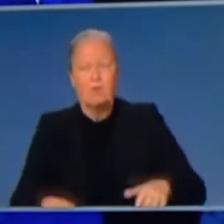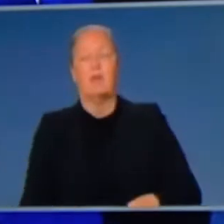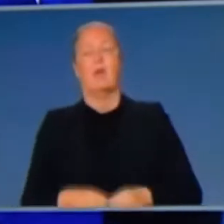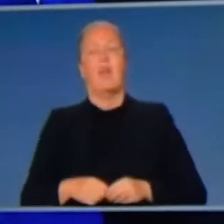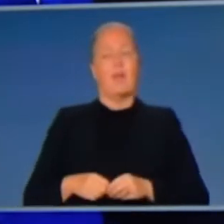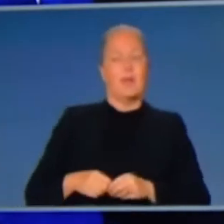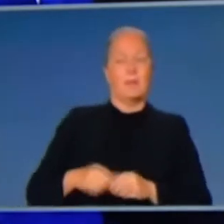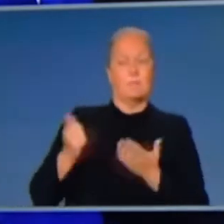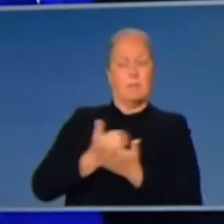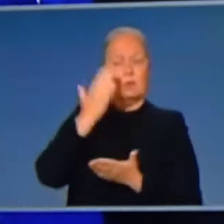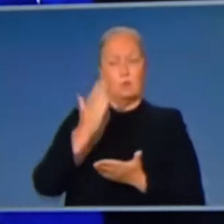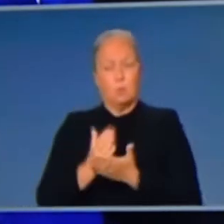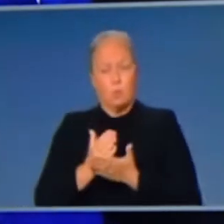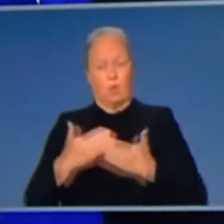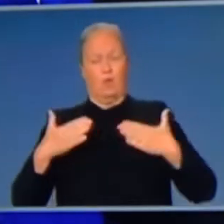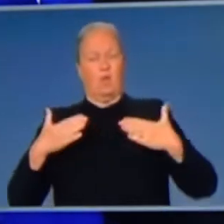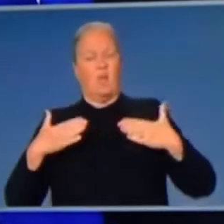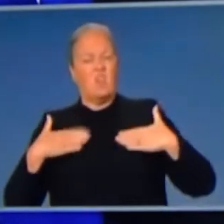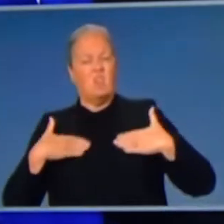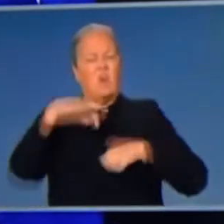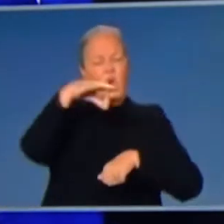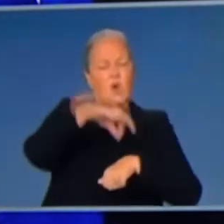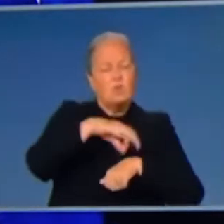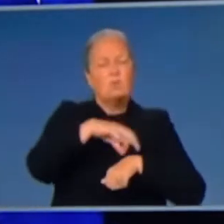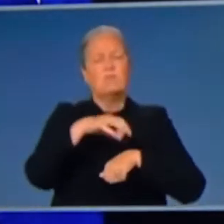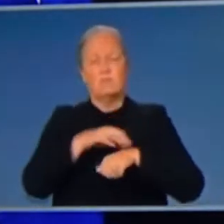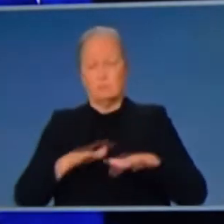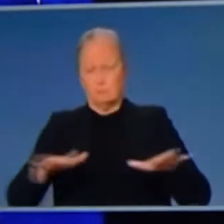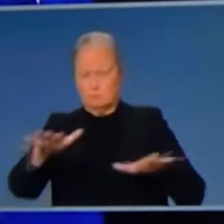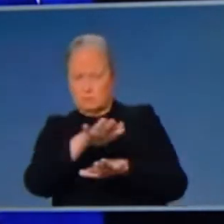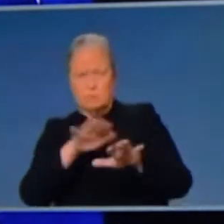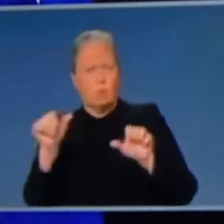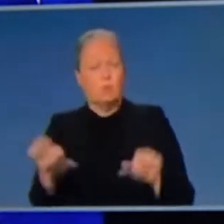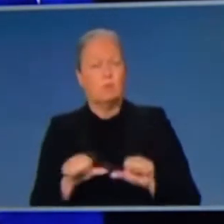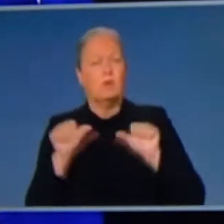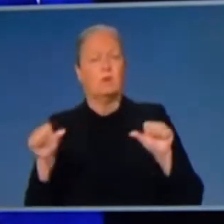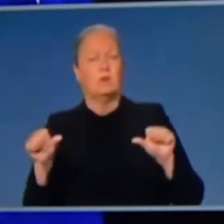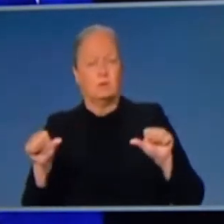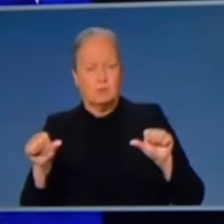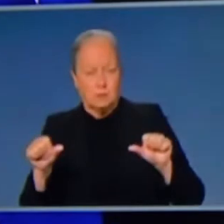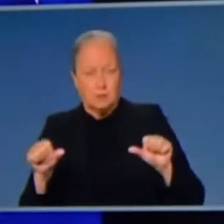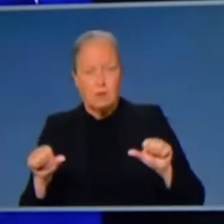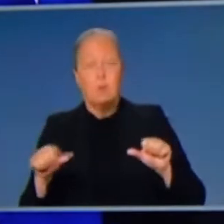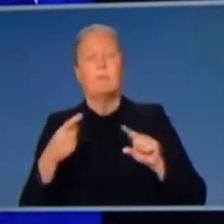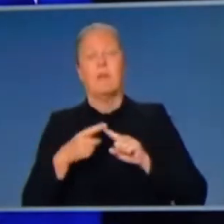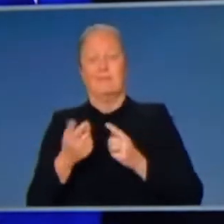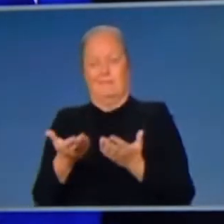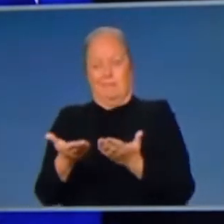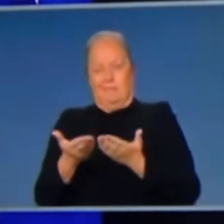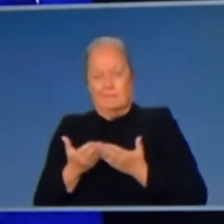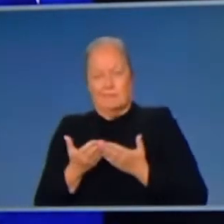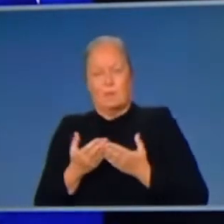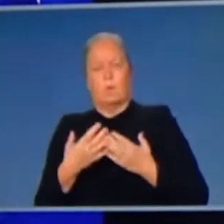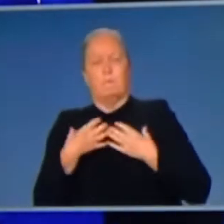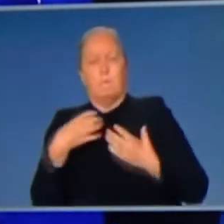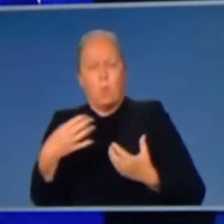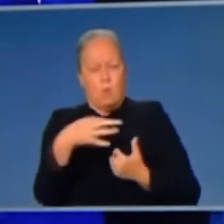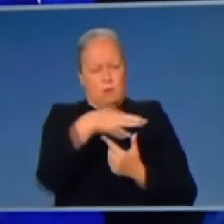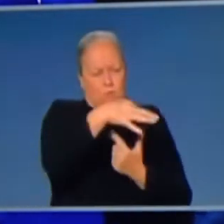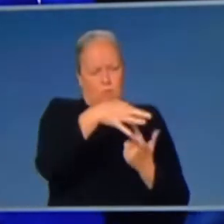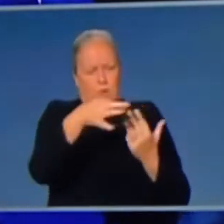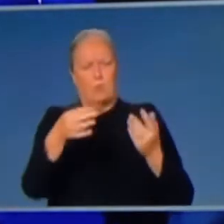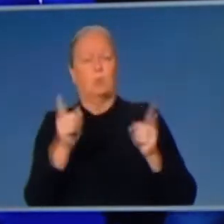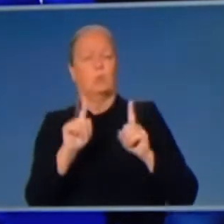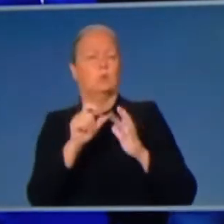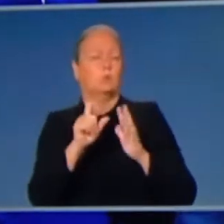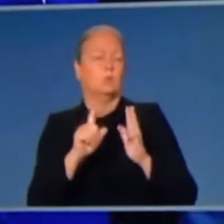system, and buying time, giving us the opportunity for more choices. National